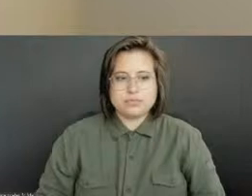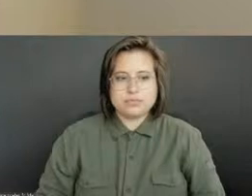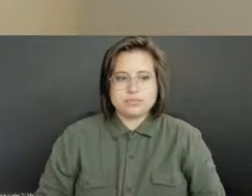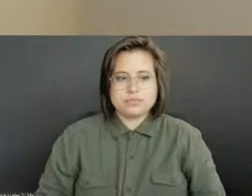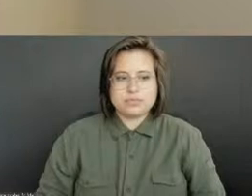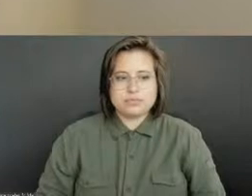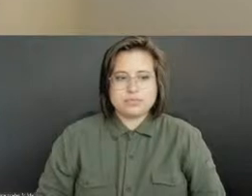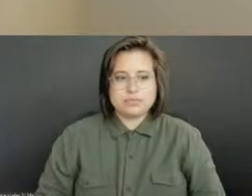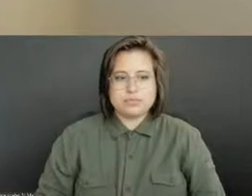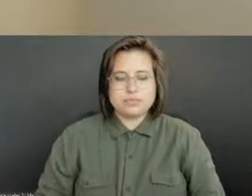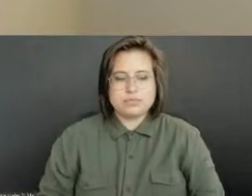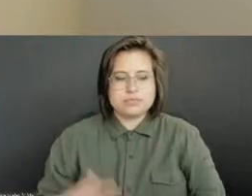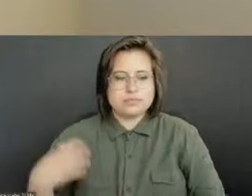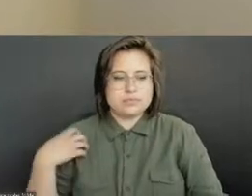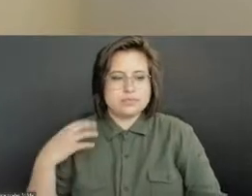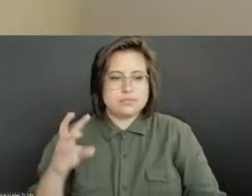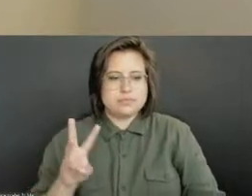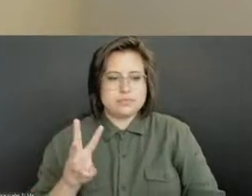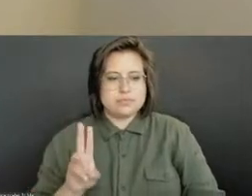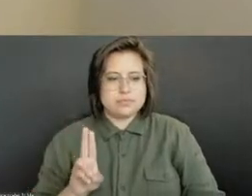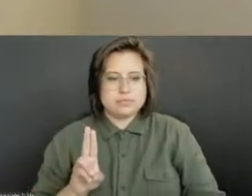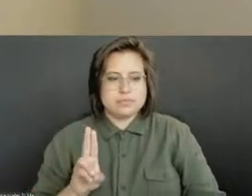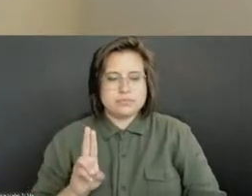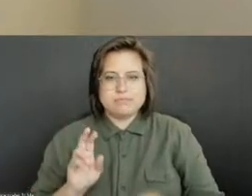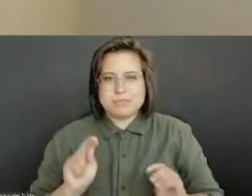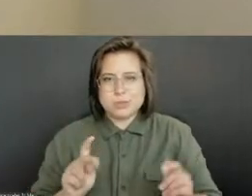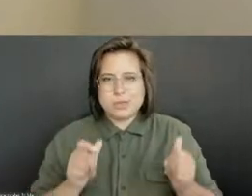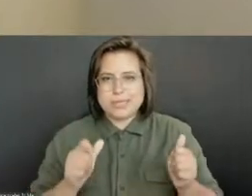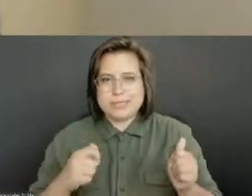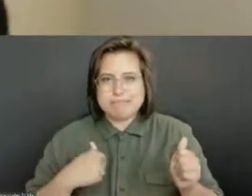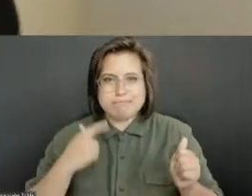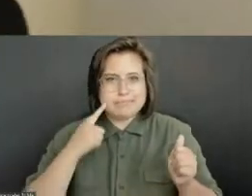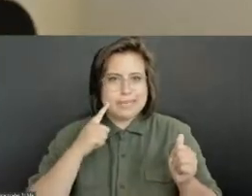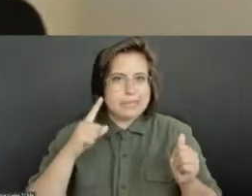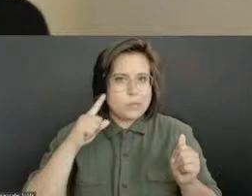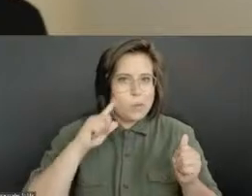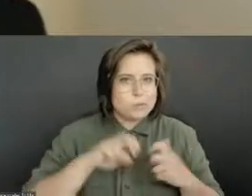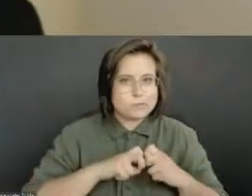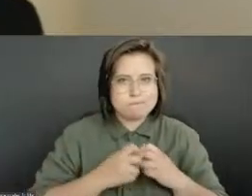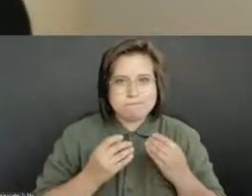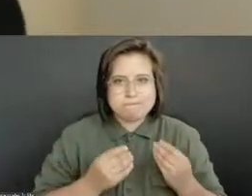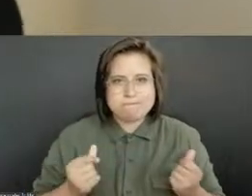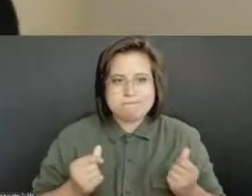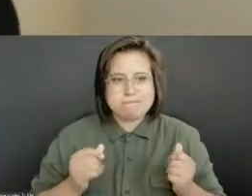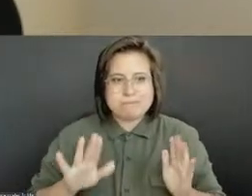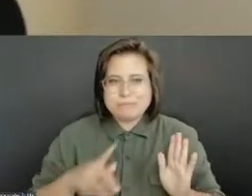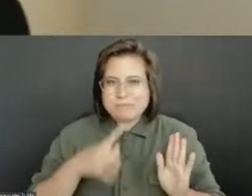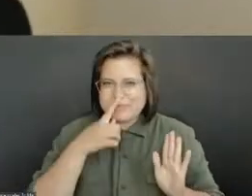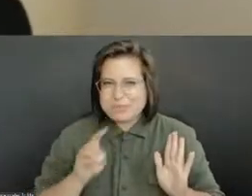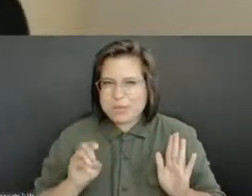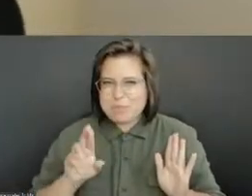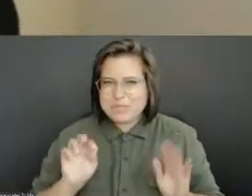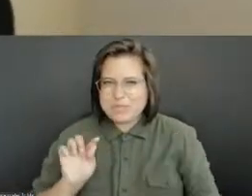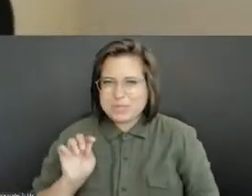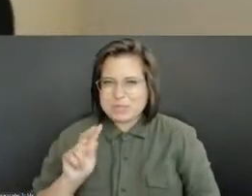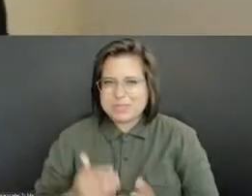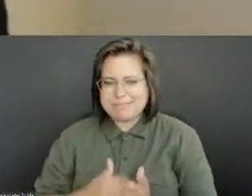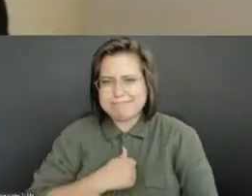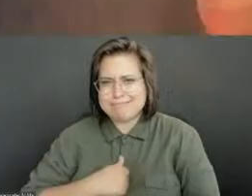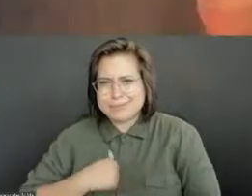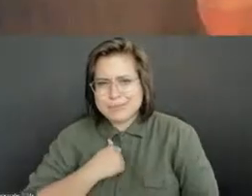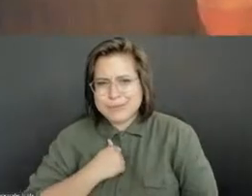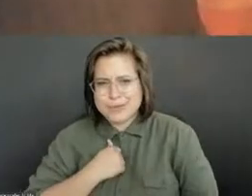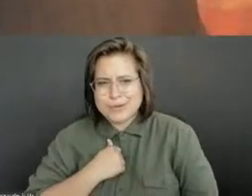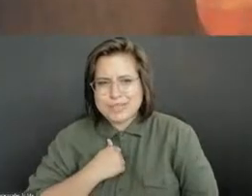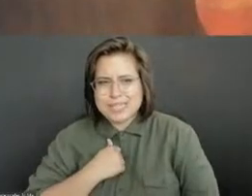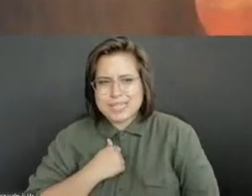All right, folks, I think we may have resolved the audio issue. Mr. Templeton, would you like to try it again? I'm so sorry about that. Oh,